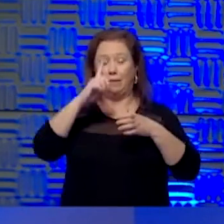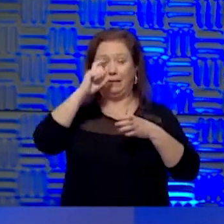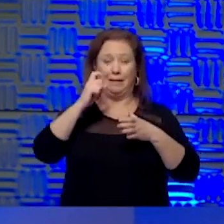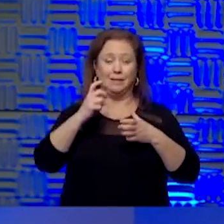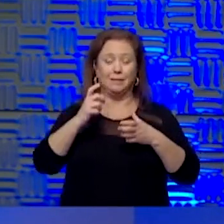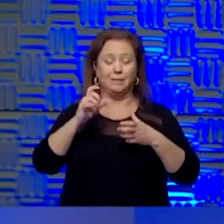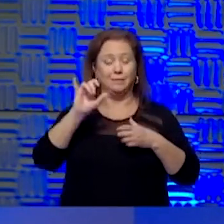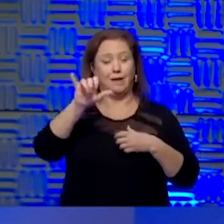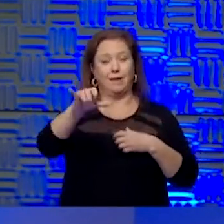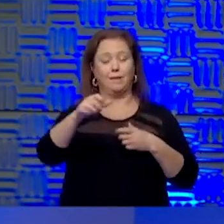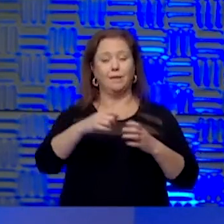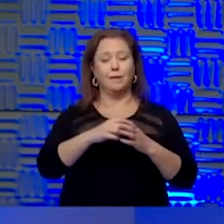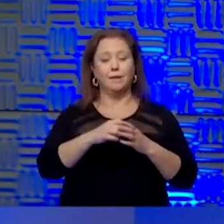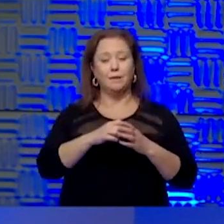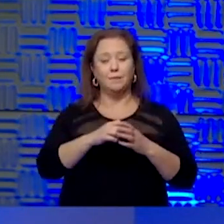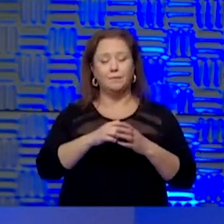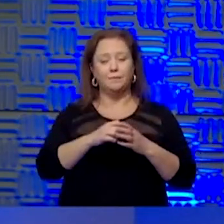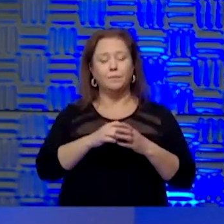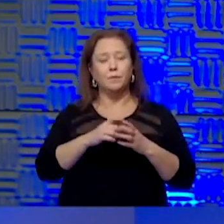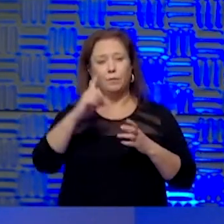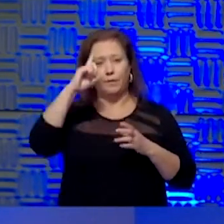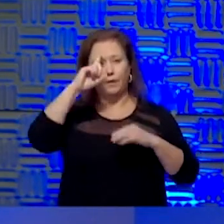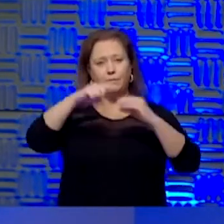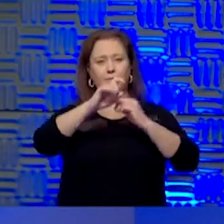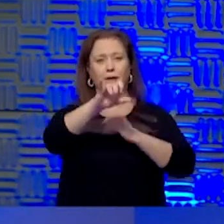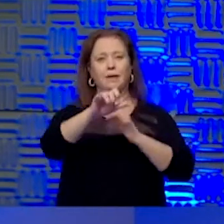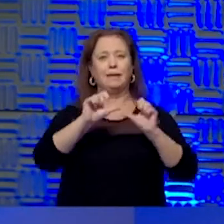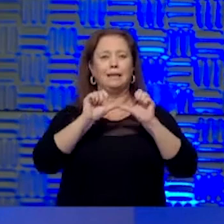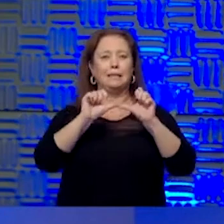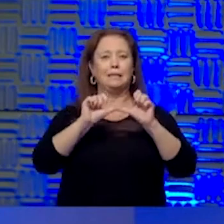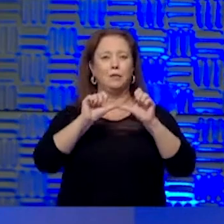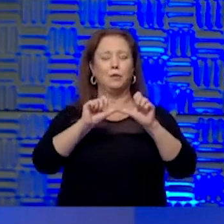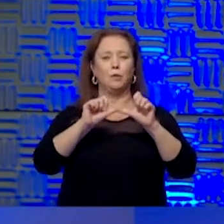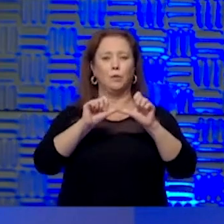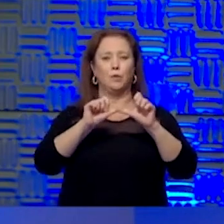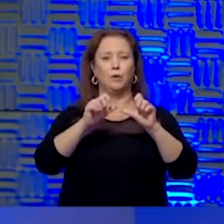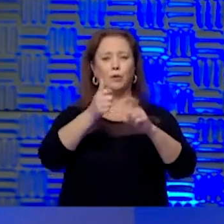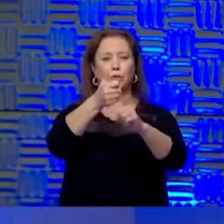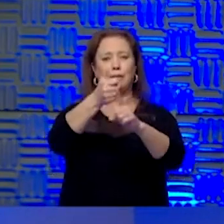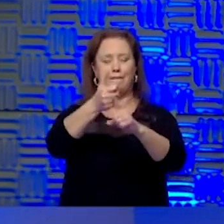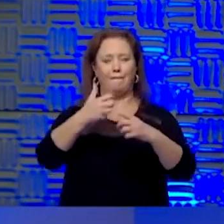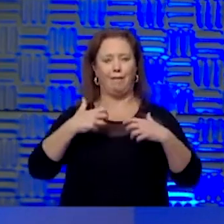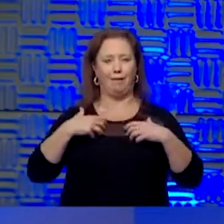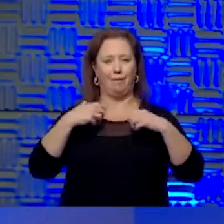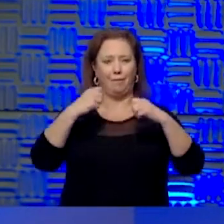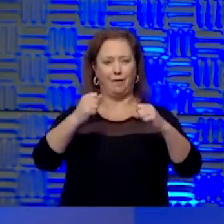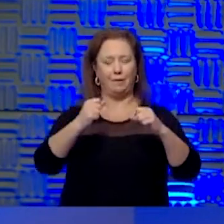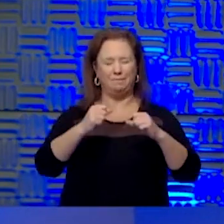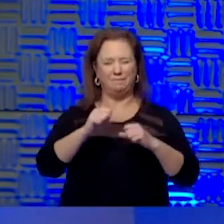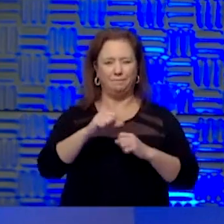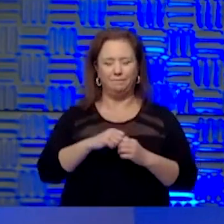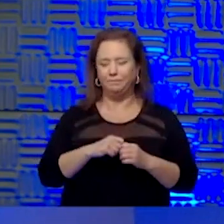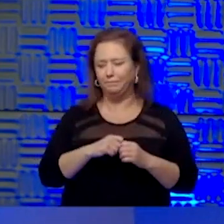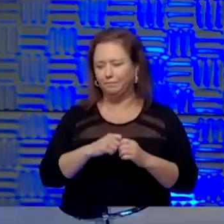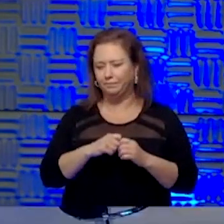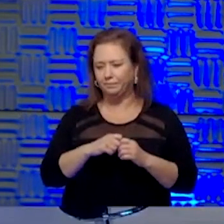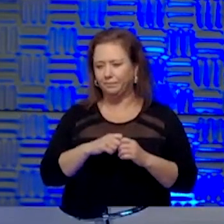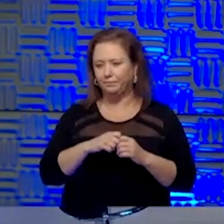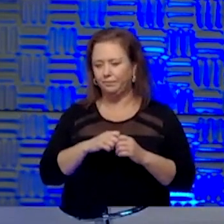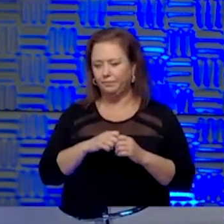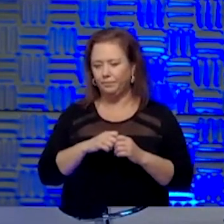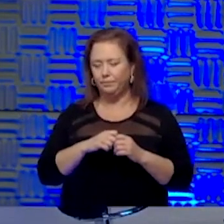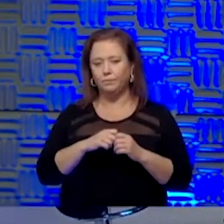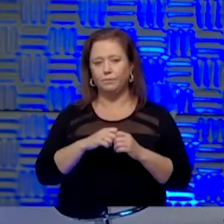that. So I think those are things to take into account as well. Continue to keep yourself healthy and do those types of things. All